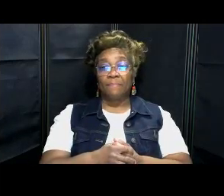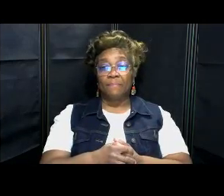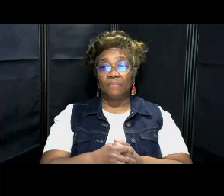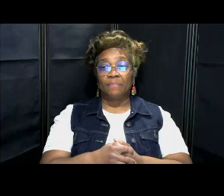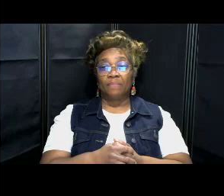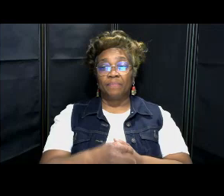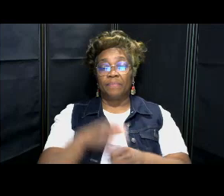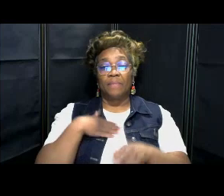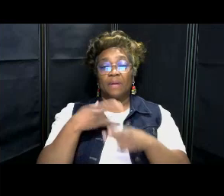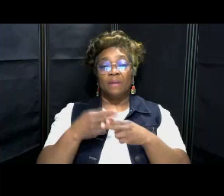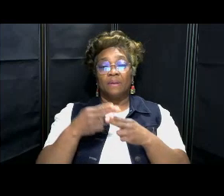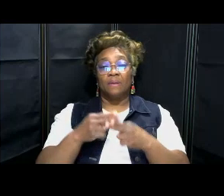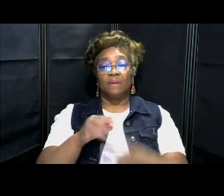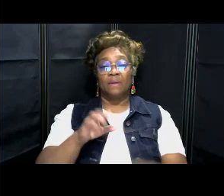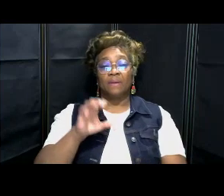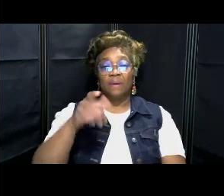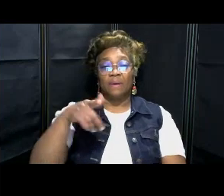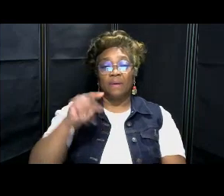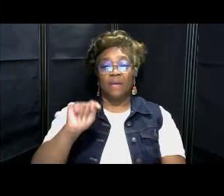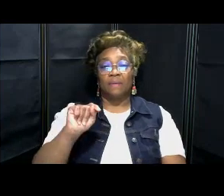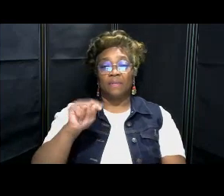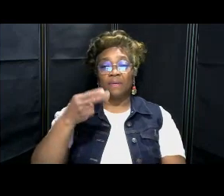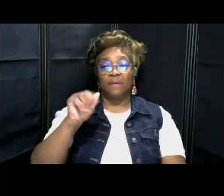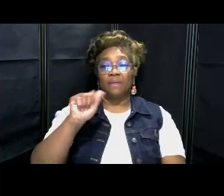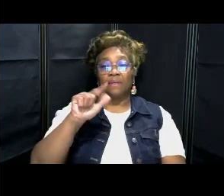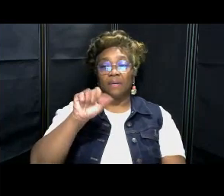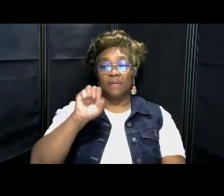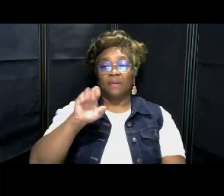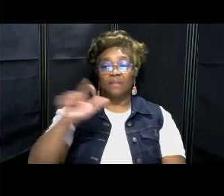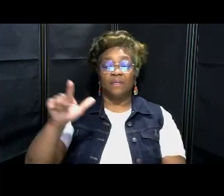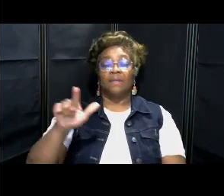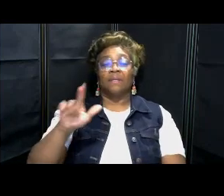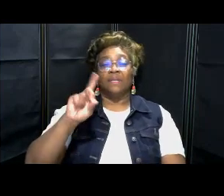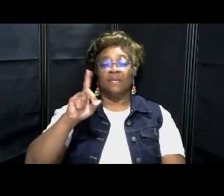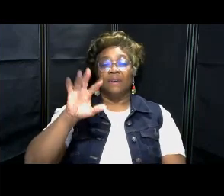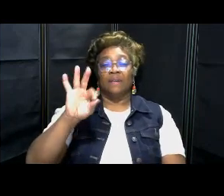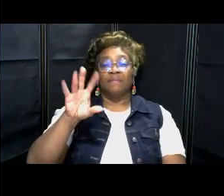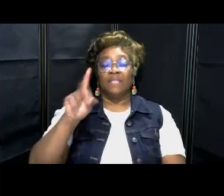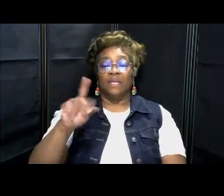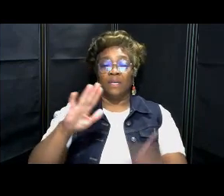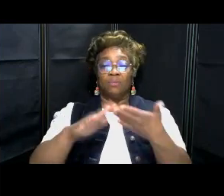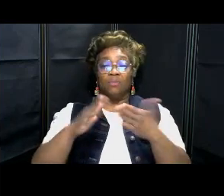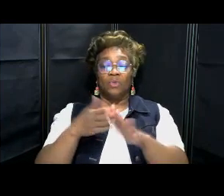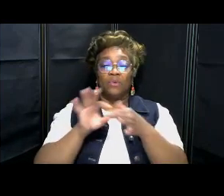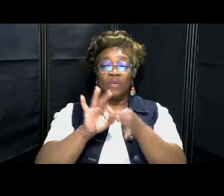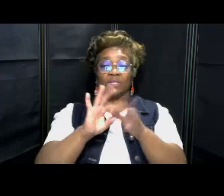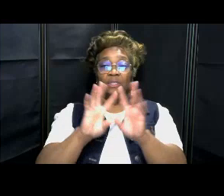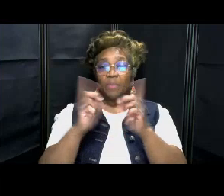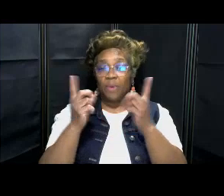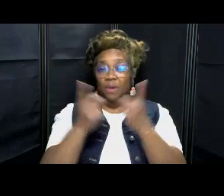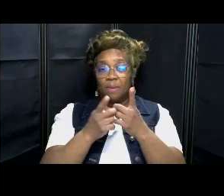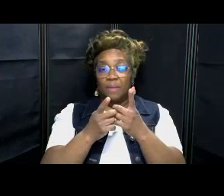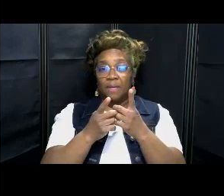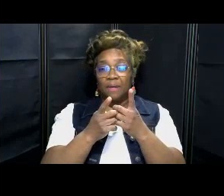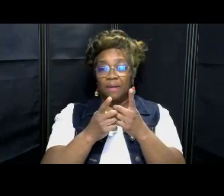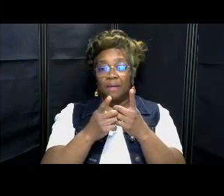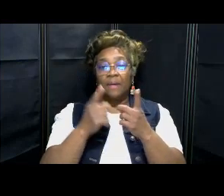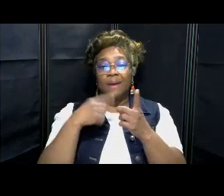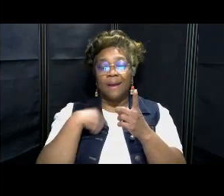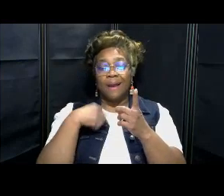I am Captain Hossell with the Detroit Fire Department's Community Relations Division, and I am going to give you some